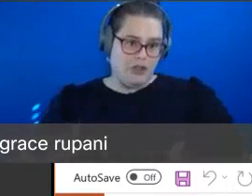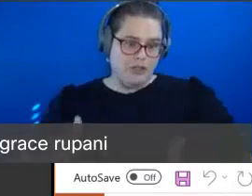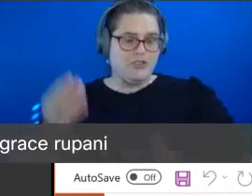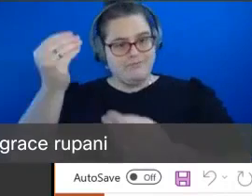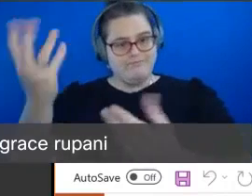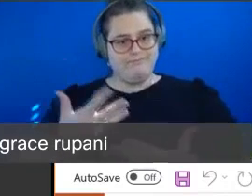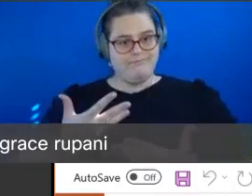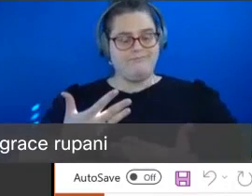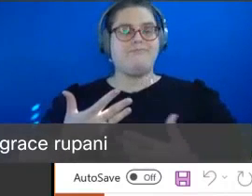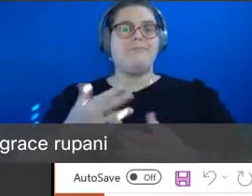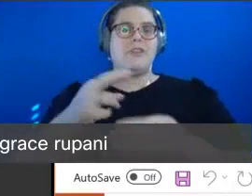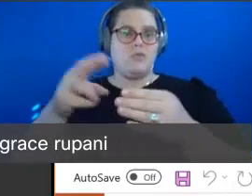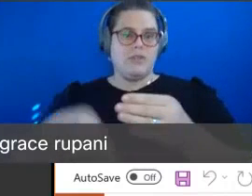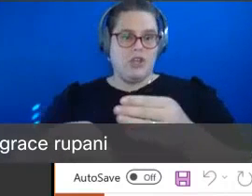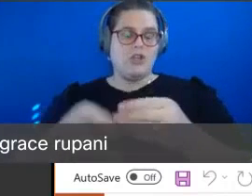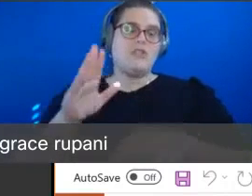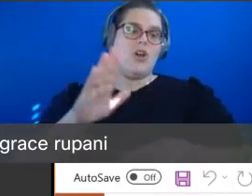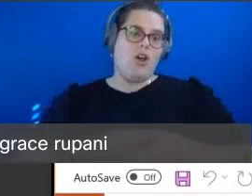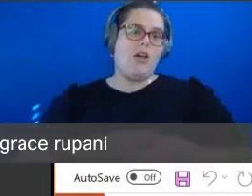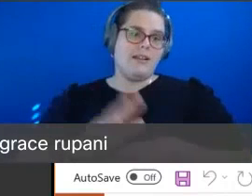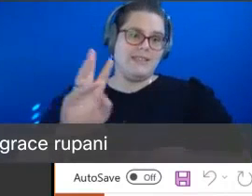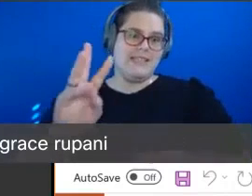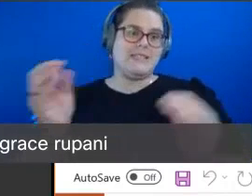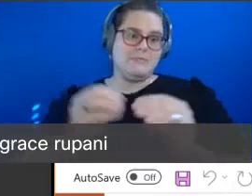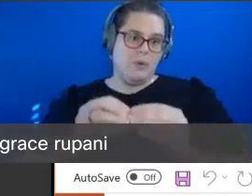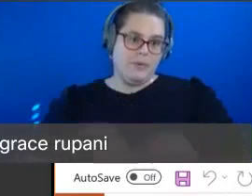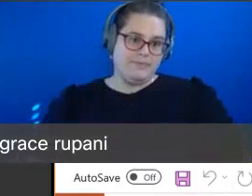7 of them, I believe, or 6, I'm sorry, on 6.